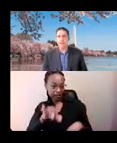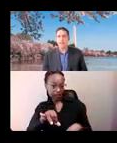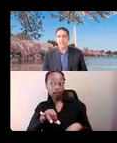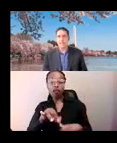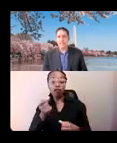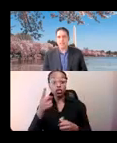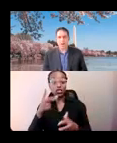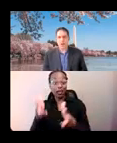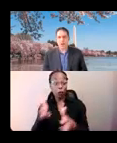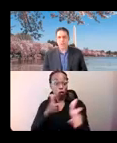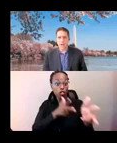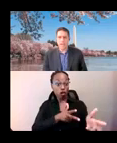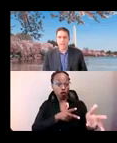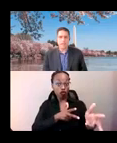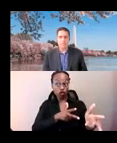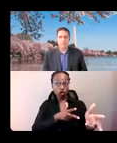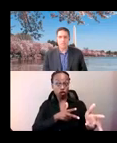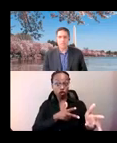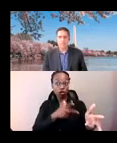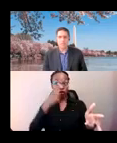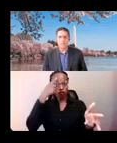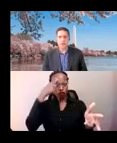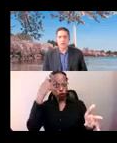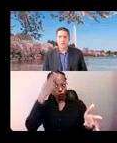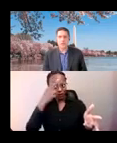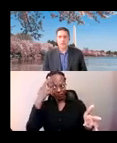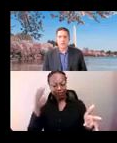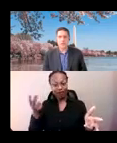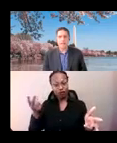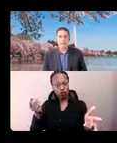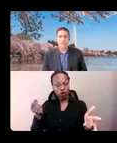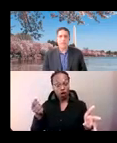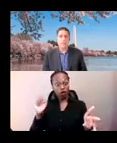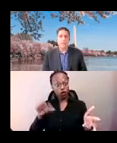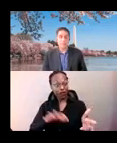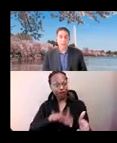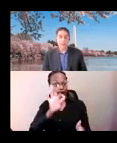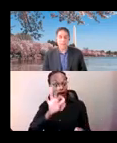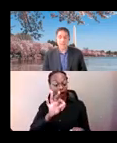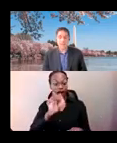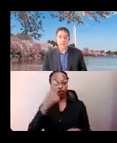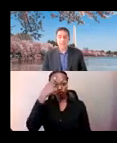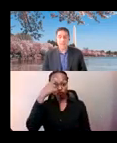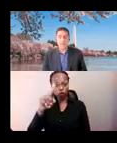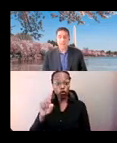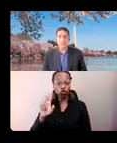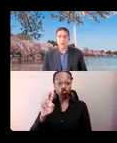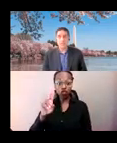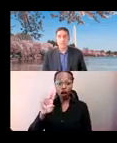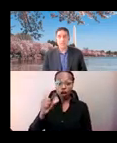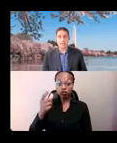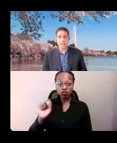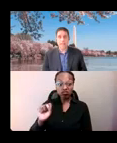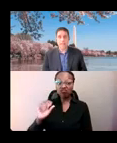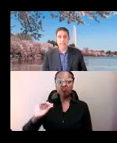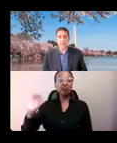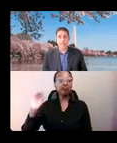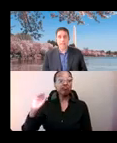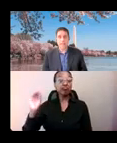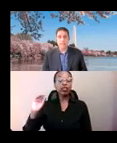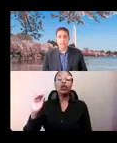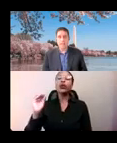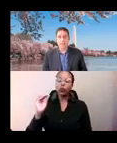that that a dog could find. He wasn't being pulled over for drugs or anything of that nature. And we suspect that it was a racially motivated